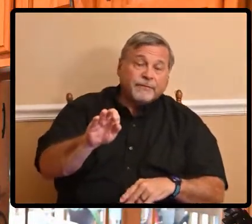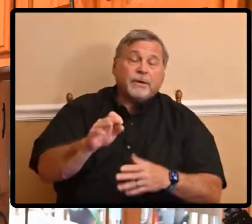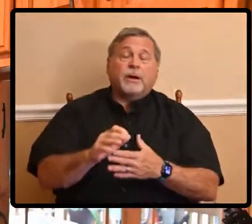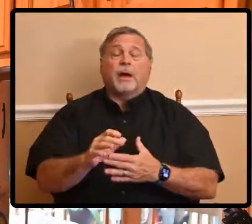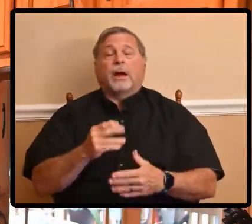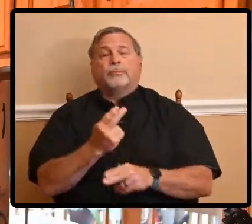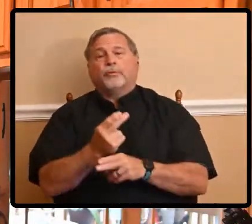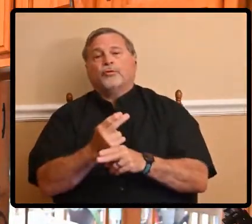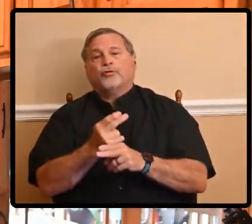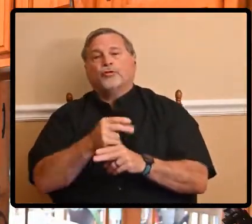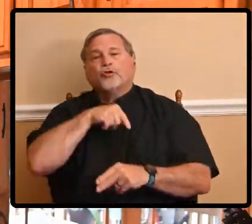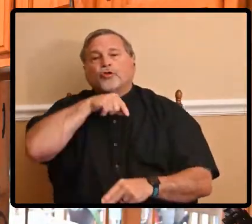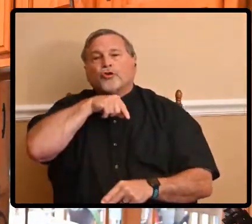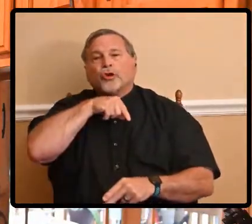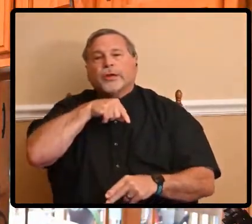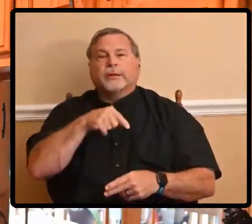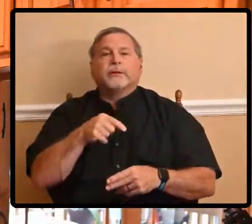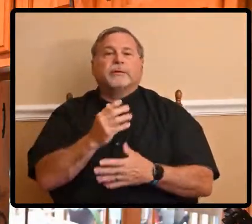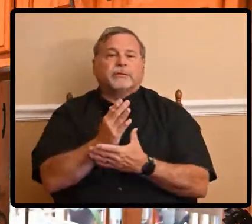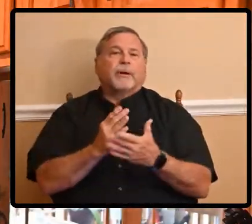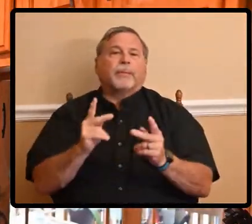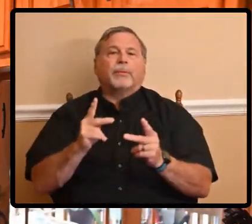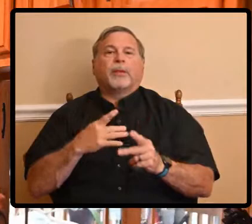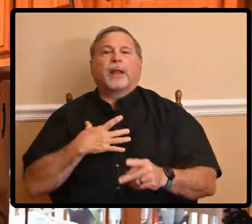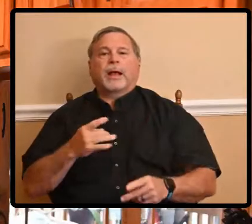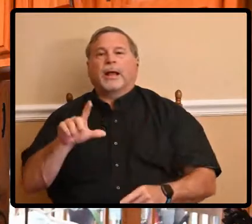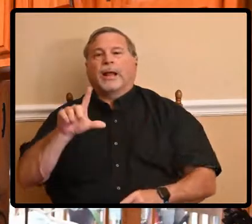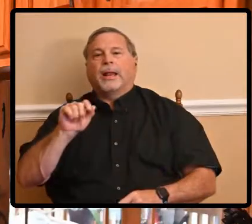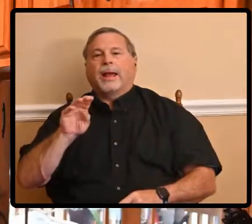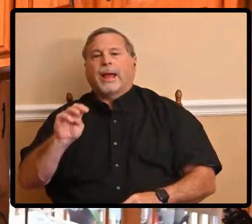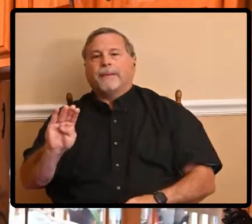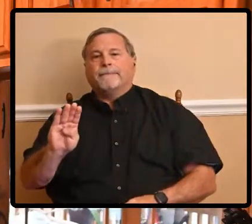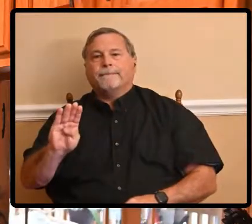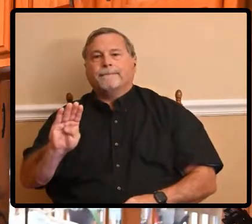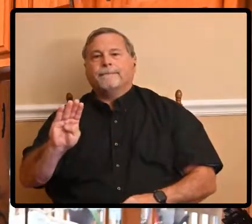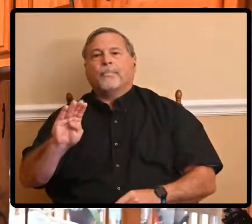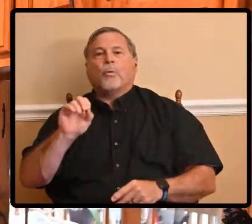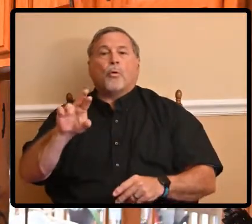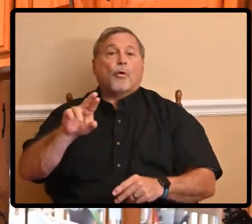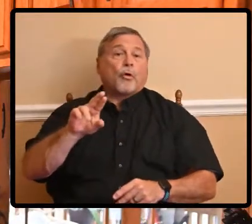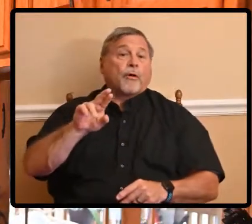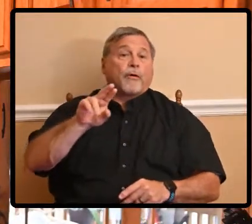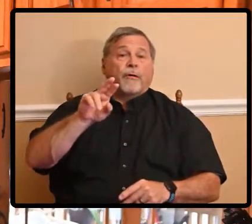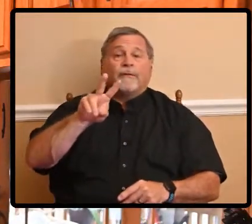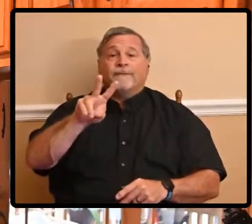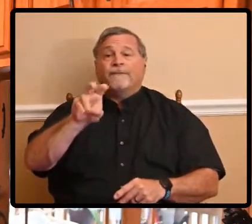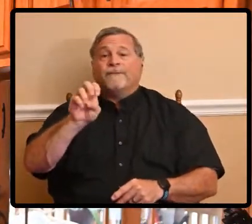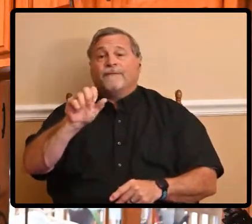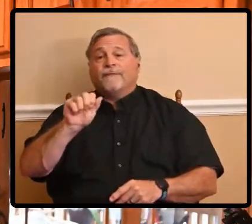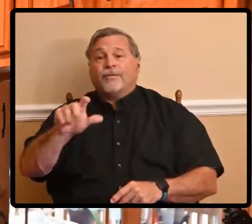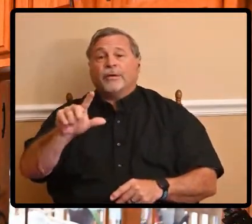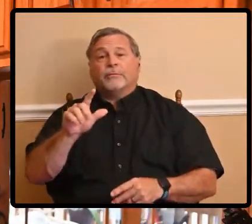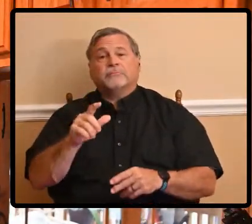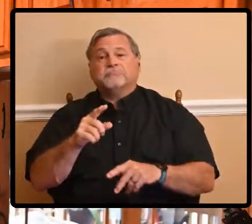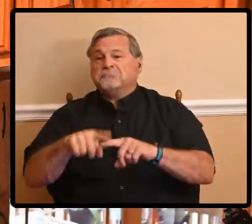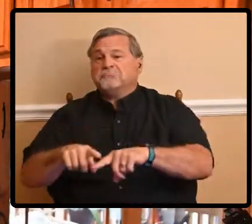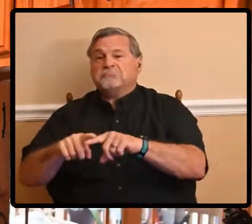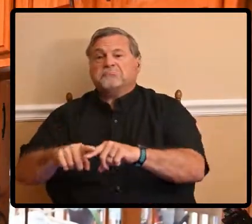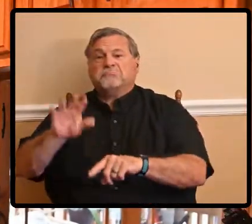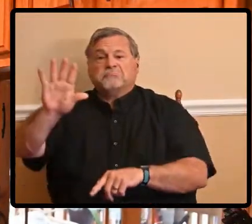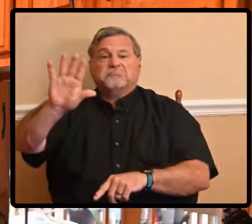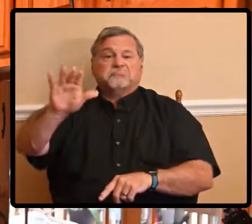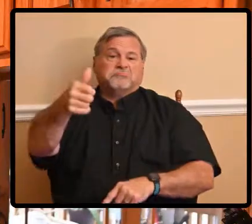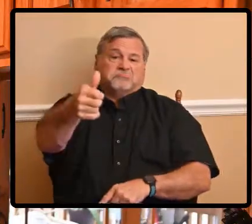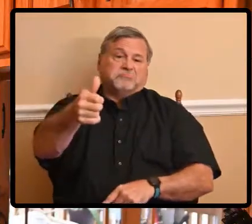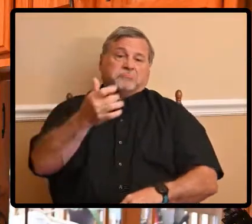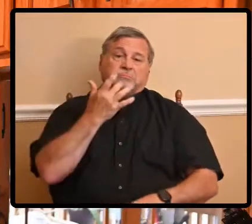I'm using turkey with mine. Some people like to use lamb or veal. So it all depends on how you like yours together. But we're